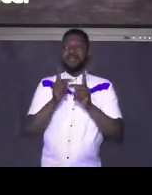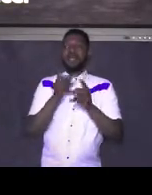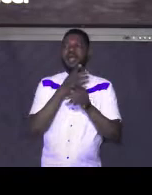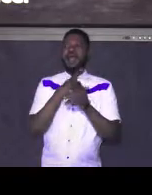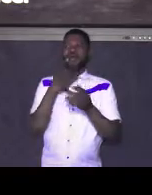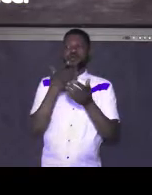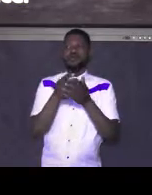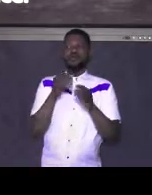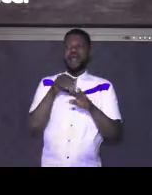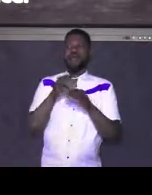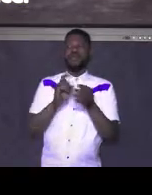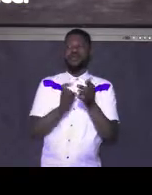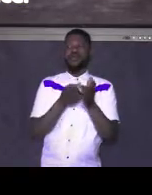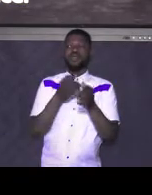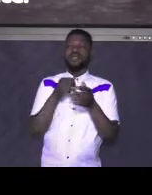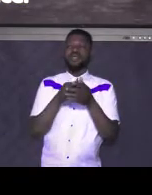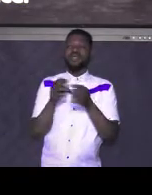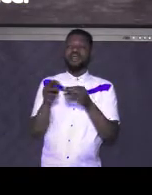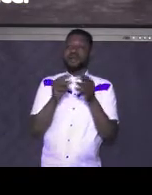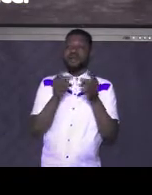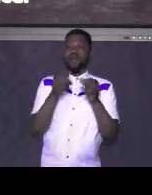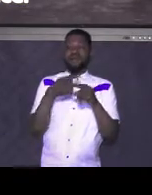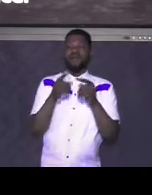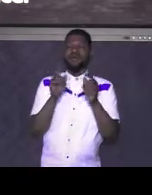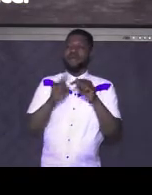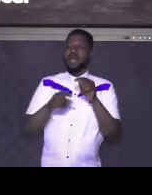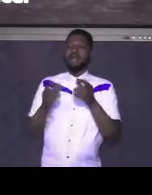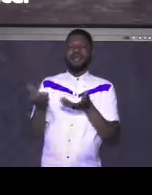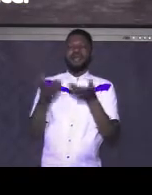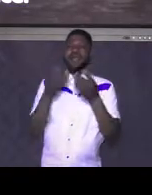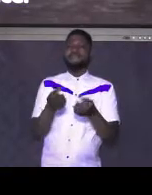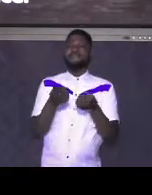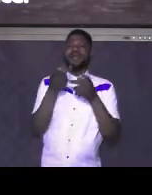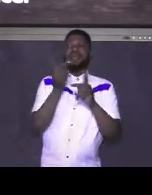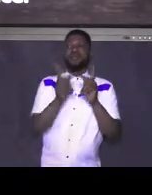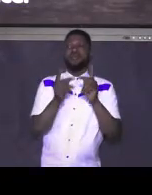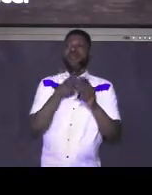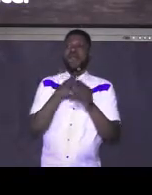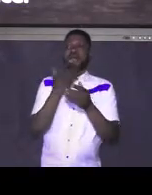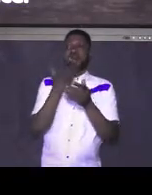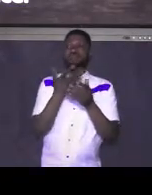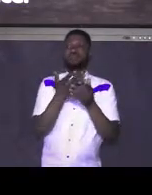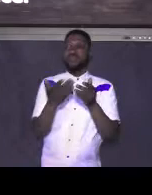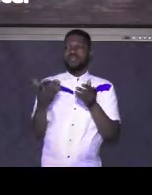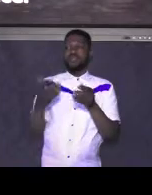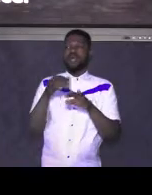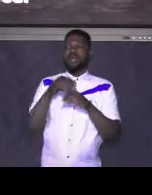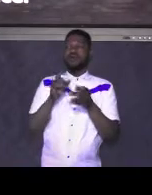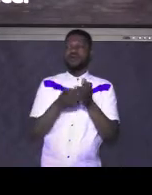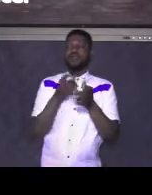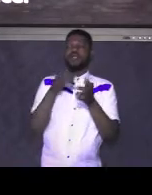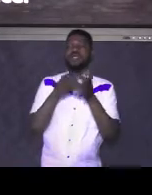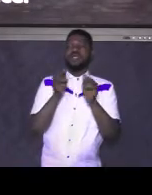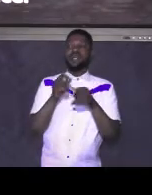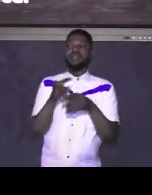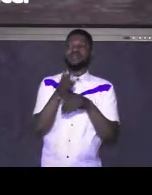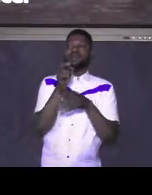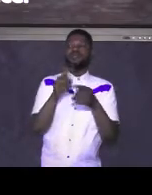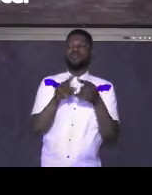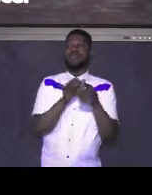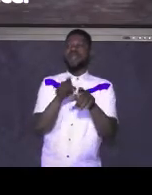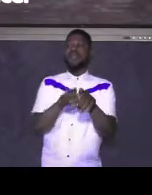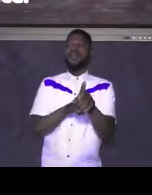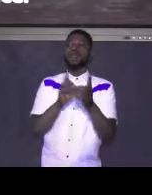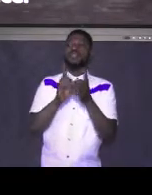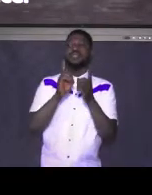passengers and goods at once. It moves fast, but it cannot carry many passengers and goods at once. It can